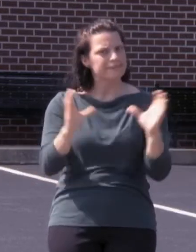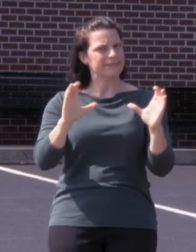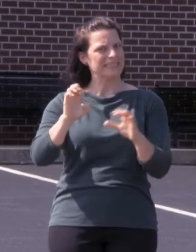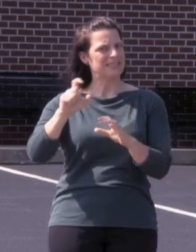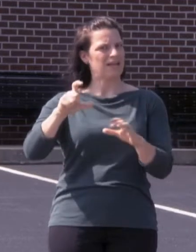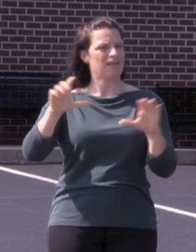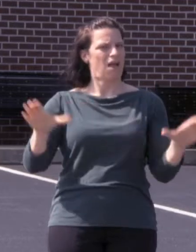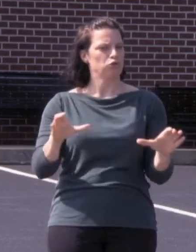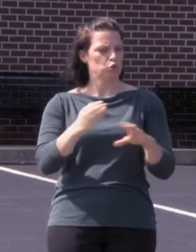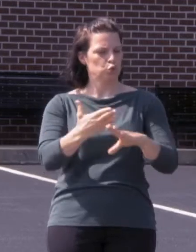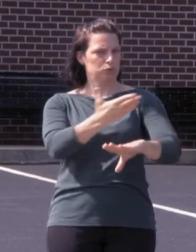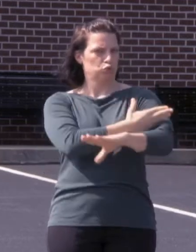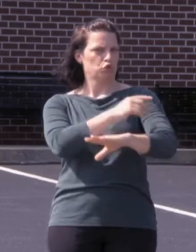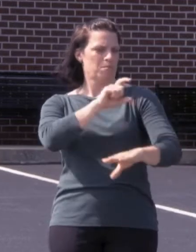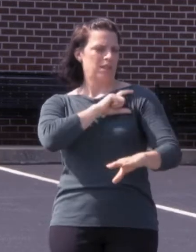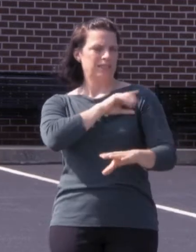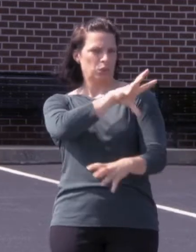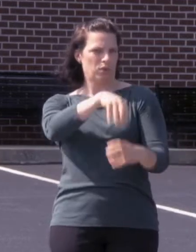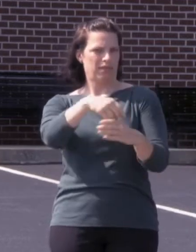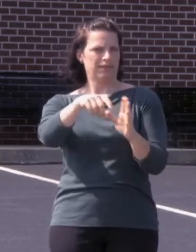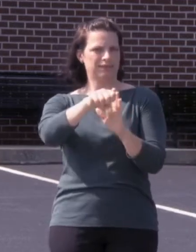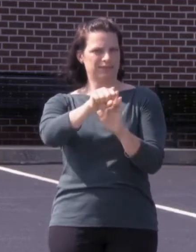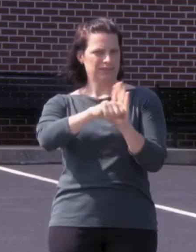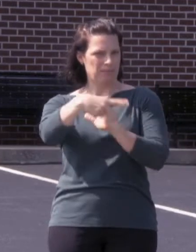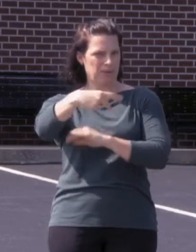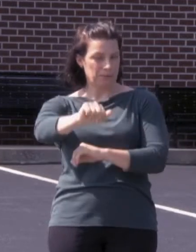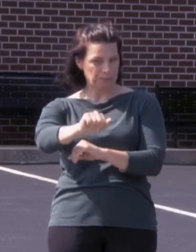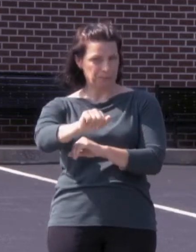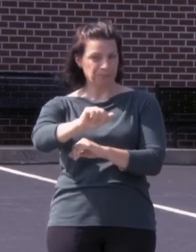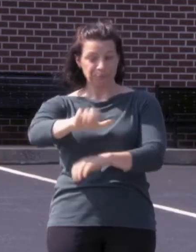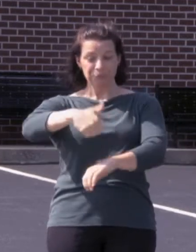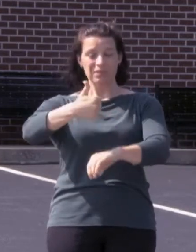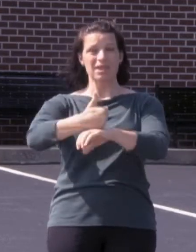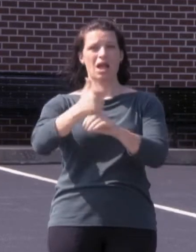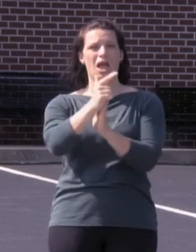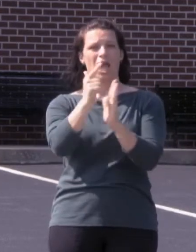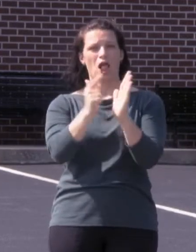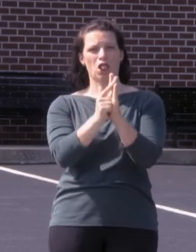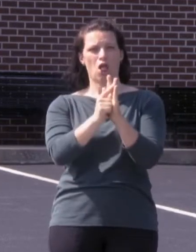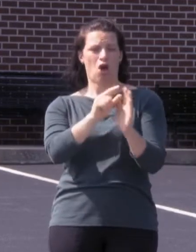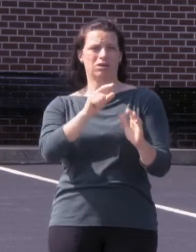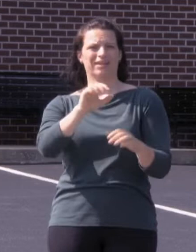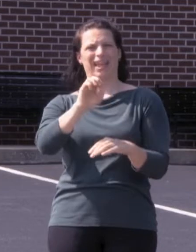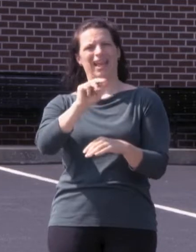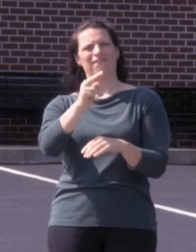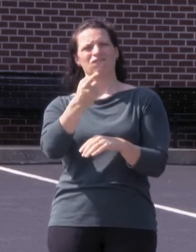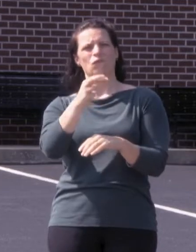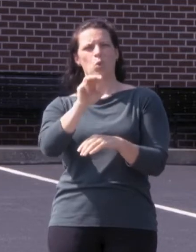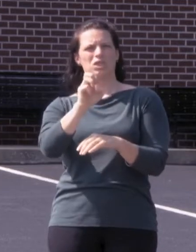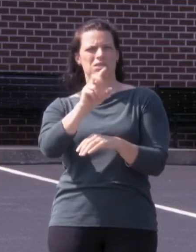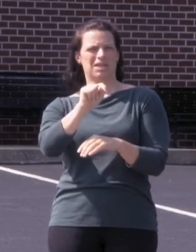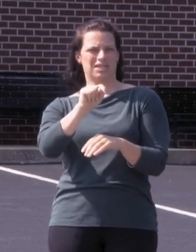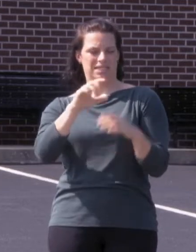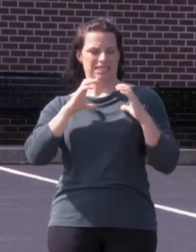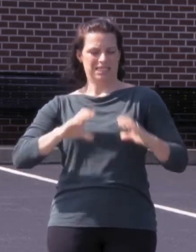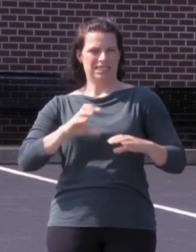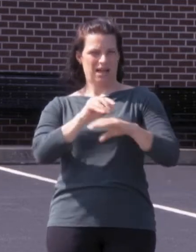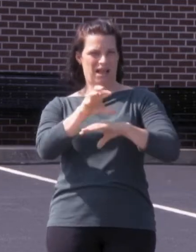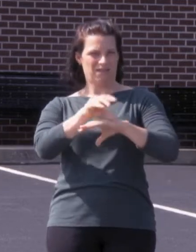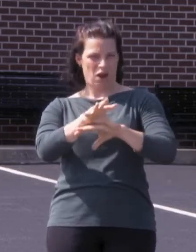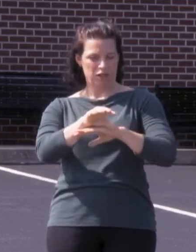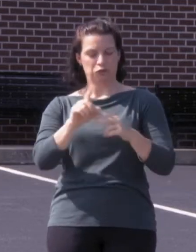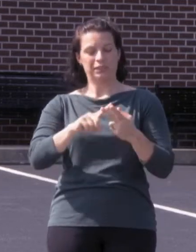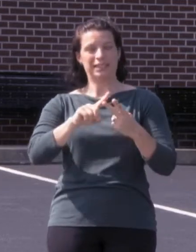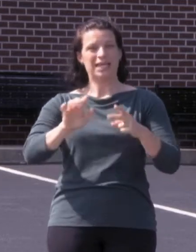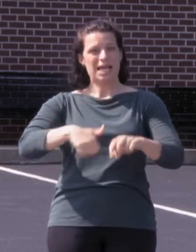action to improve policing in the Commonwealth. I created a Law Enforcement Citizen Advisory Commission. I